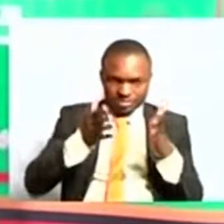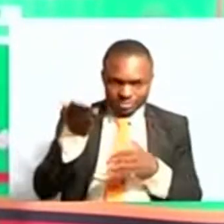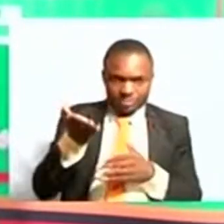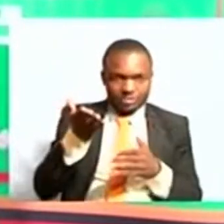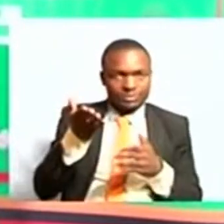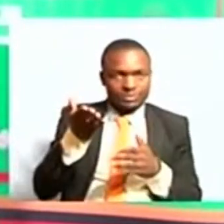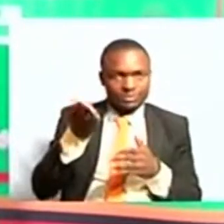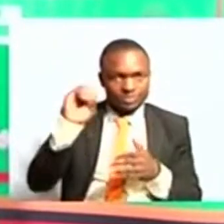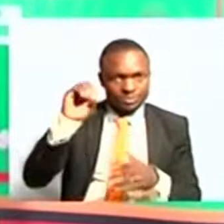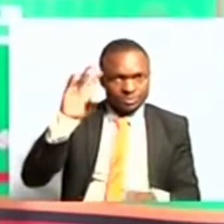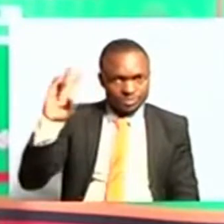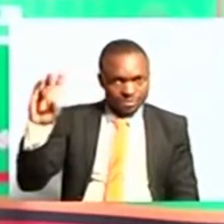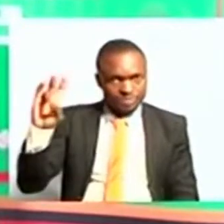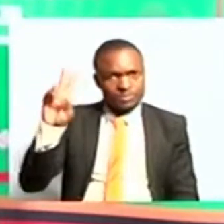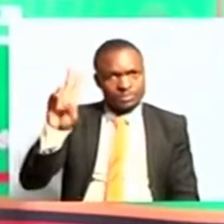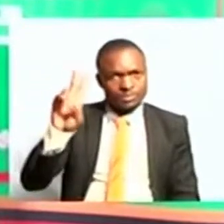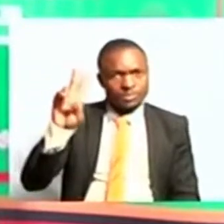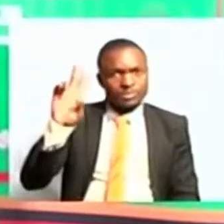our line is